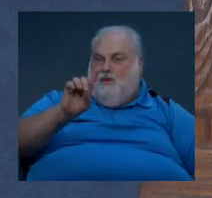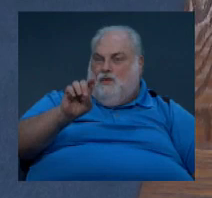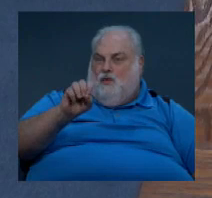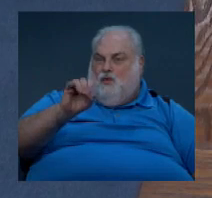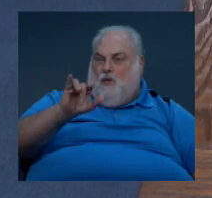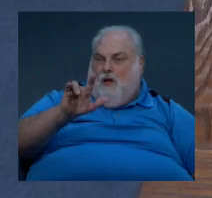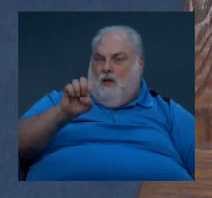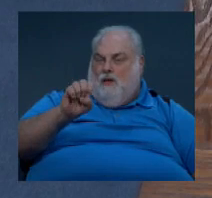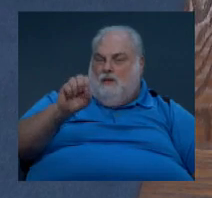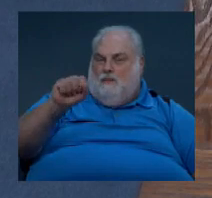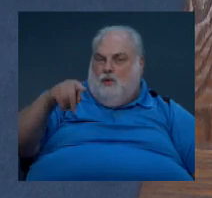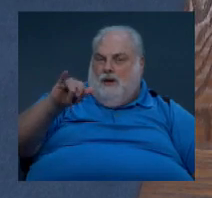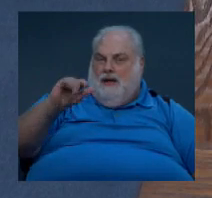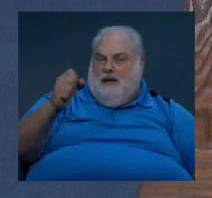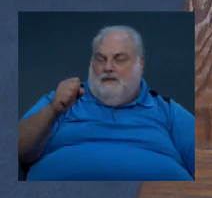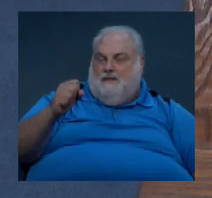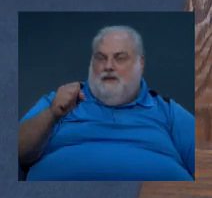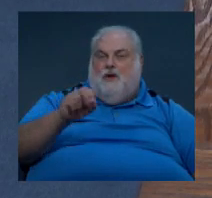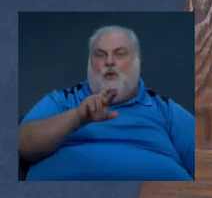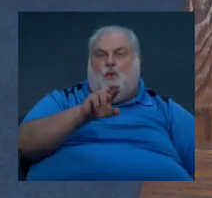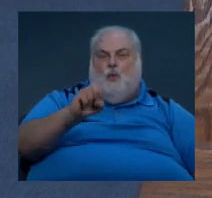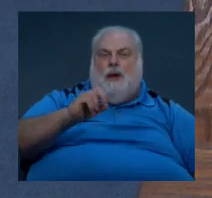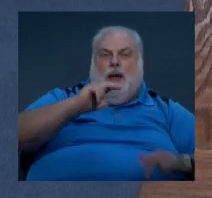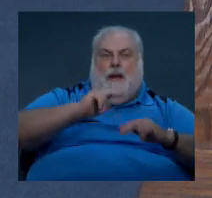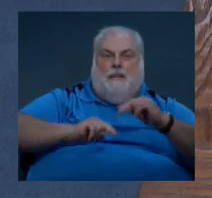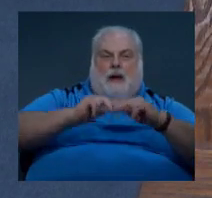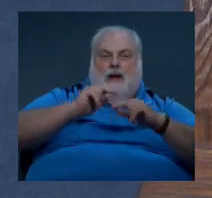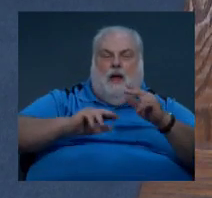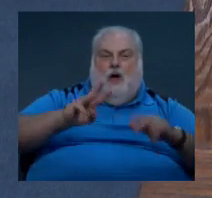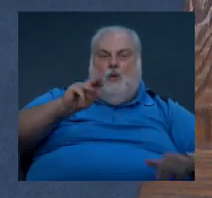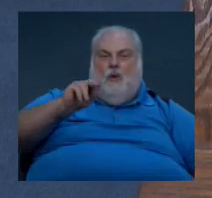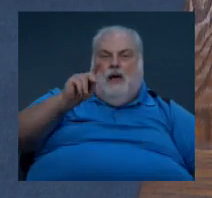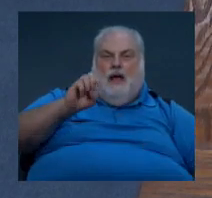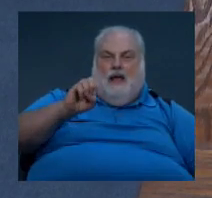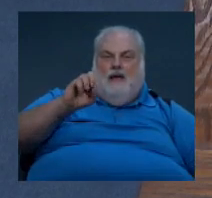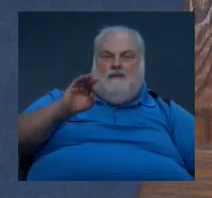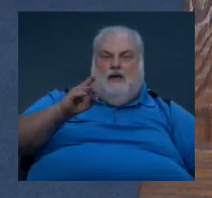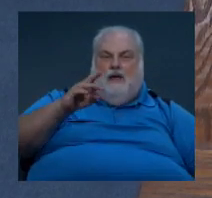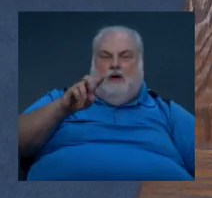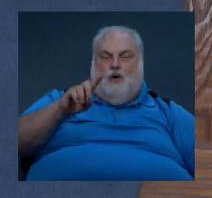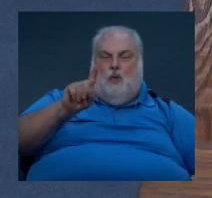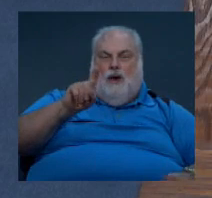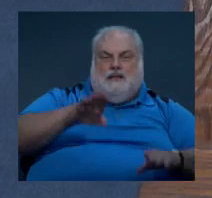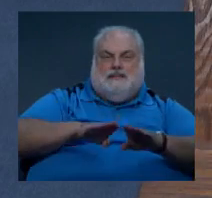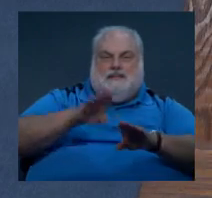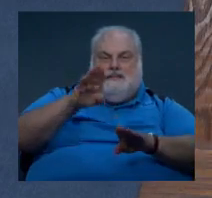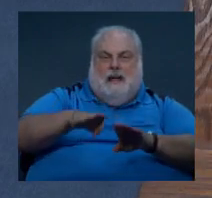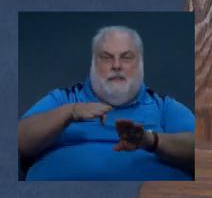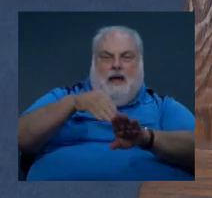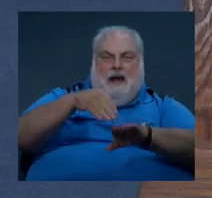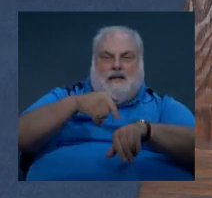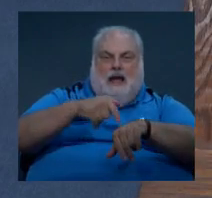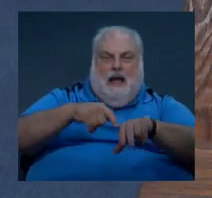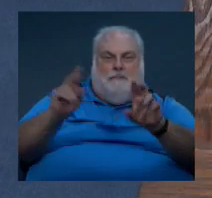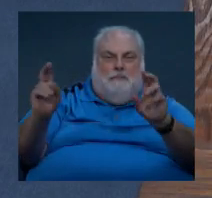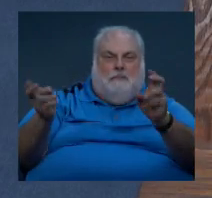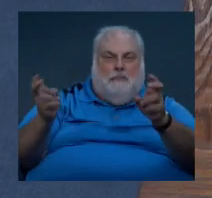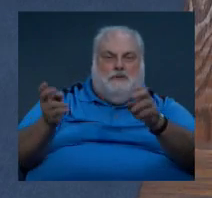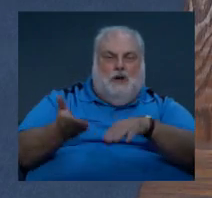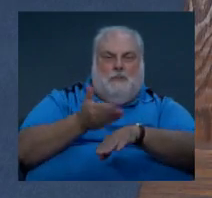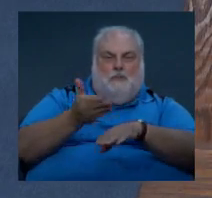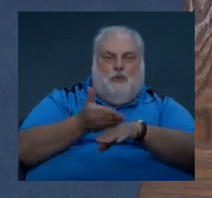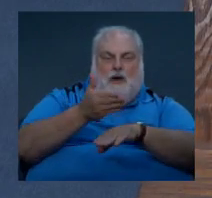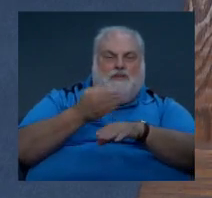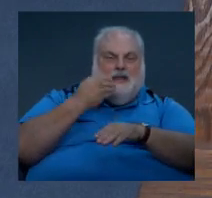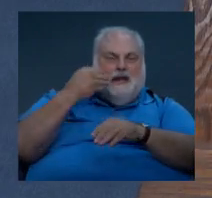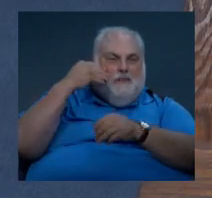Center. Our motto is rebuilding Wakefield one step at a time, and we're trying to improve the neighborhood of